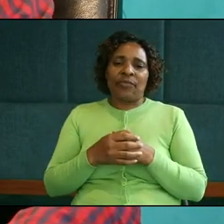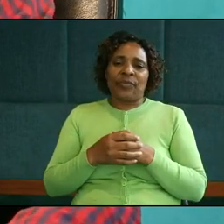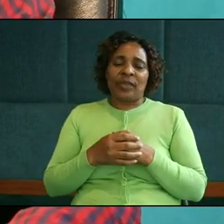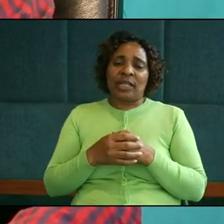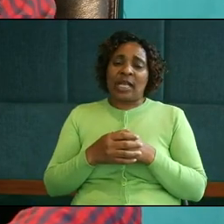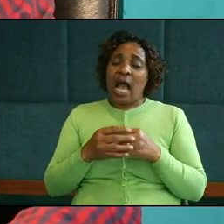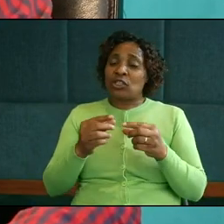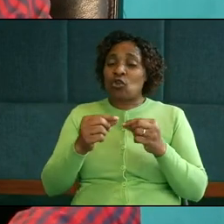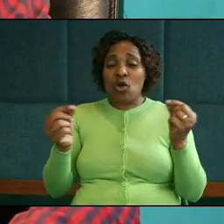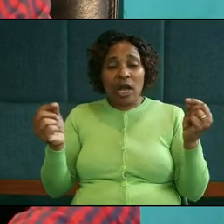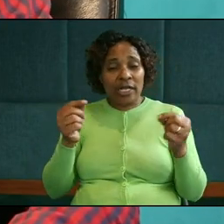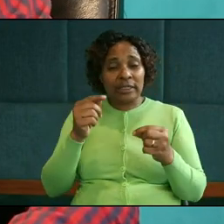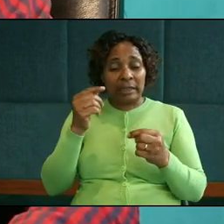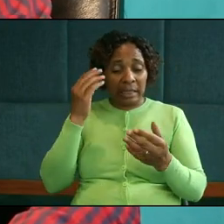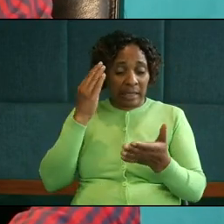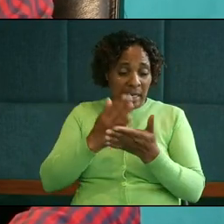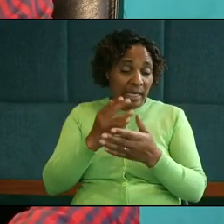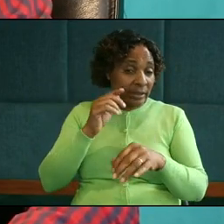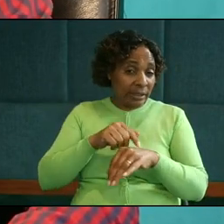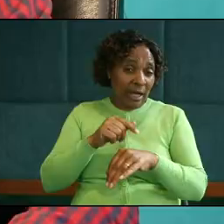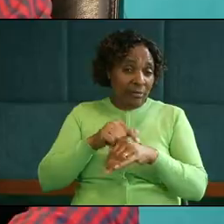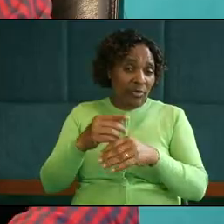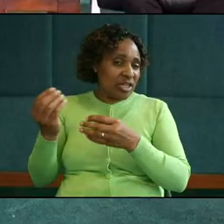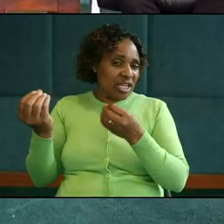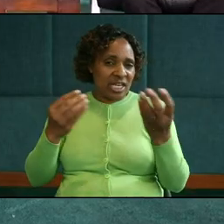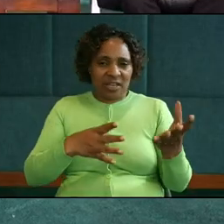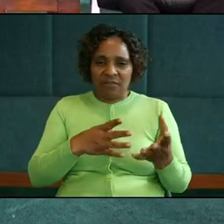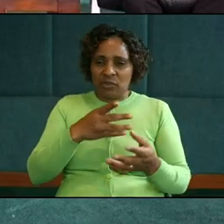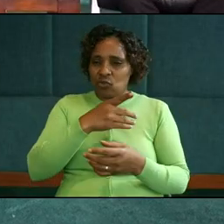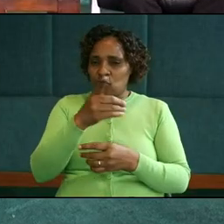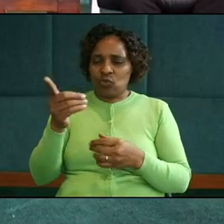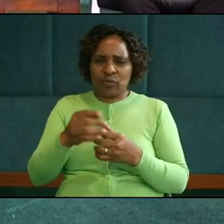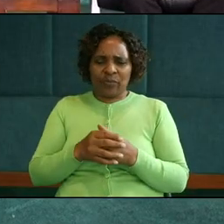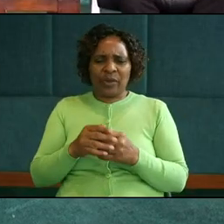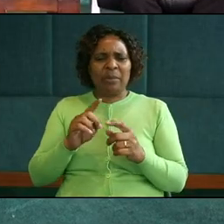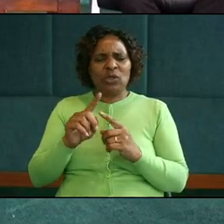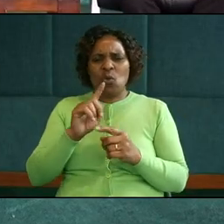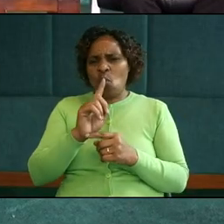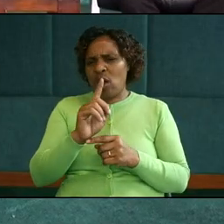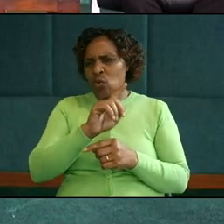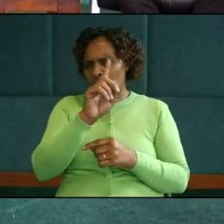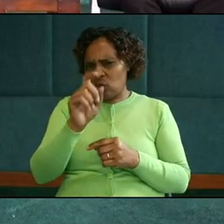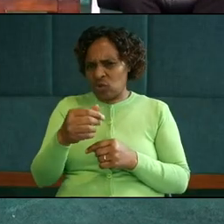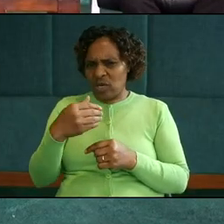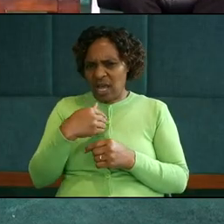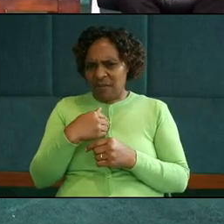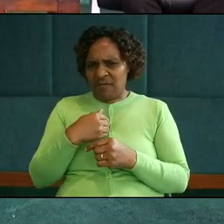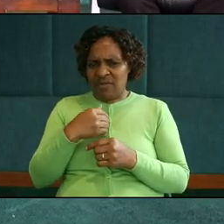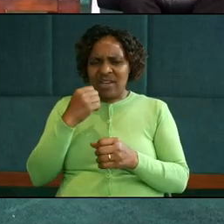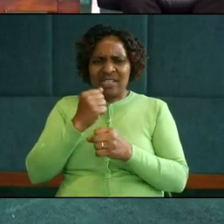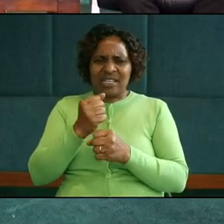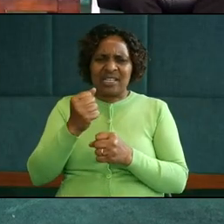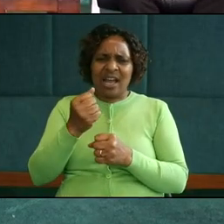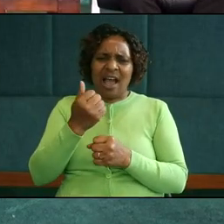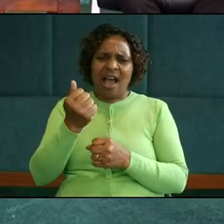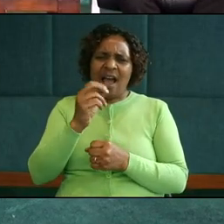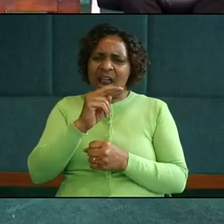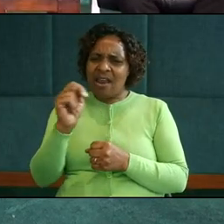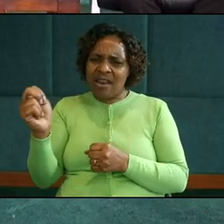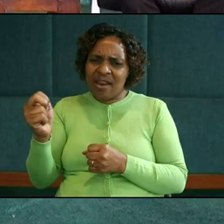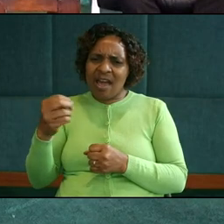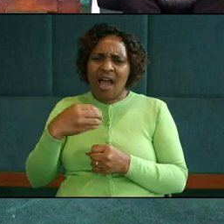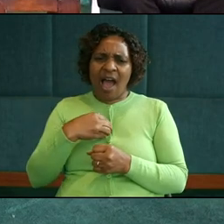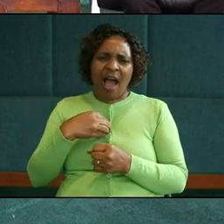as long as it's at the right time, He'll give it to you. Yeah. One question that I had was that, did Hannah deserve a child, or was